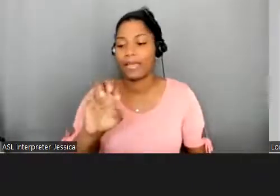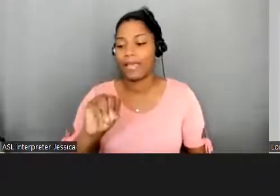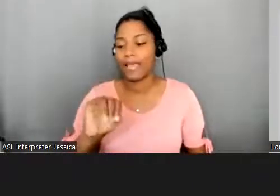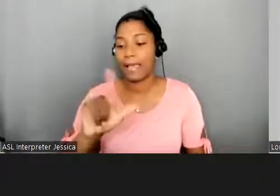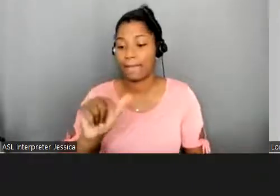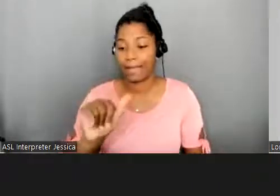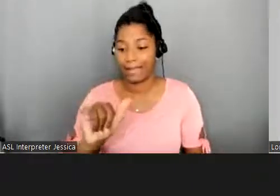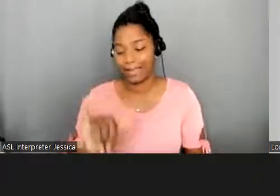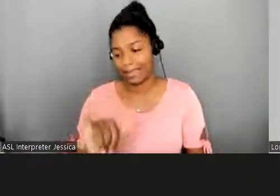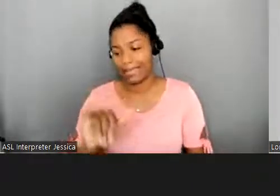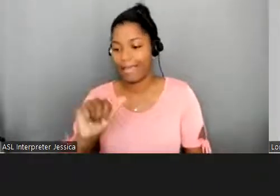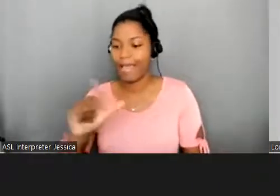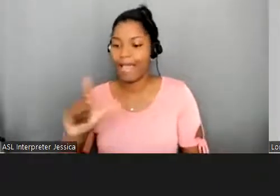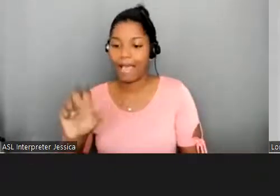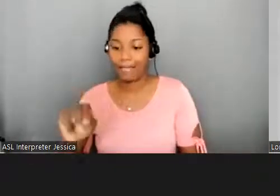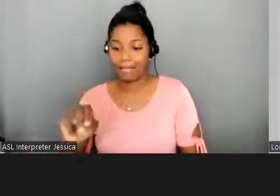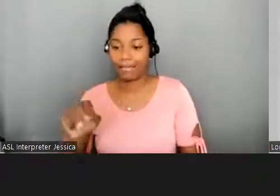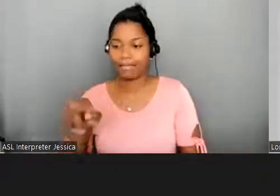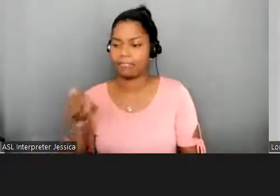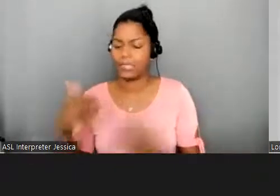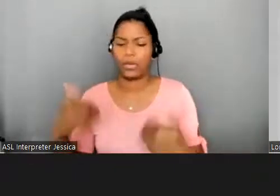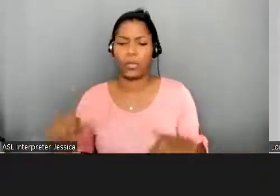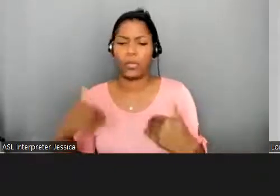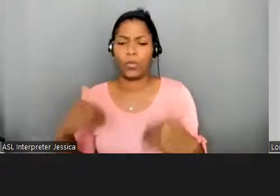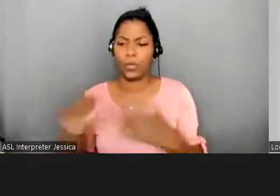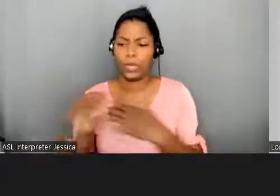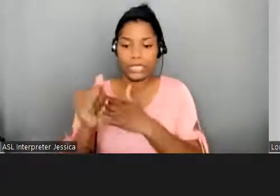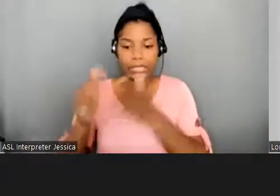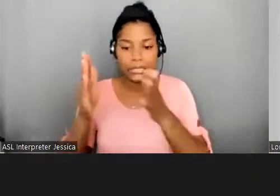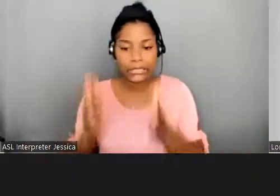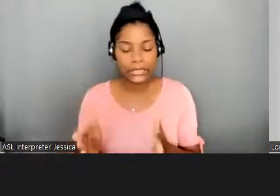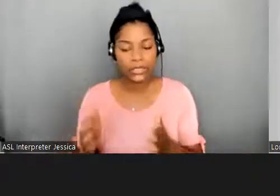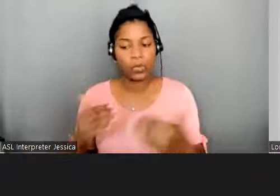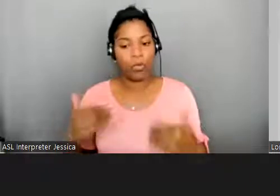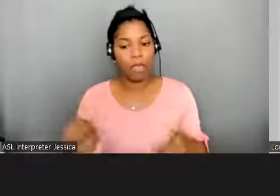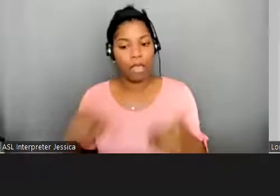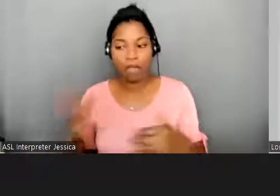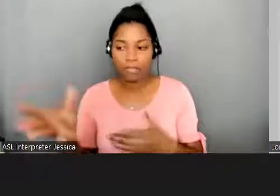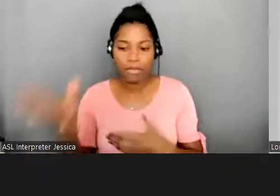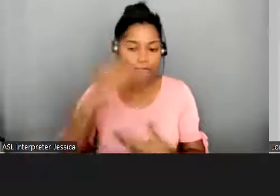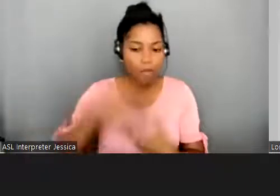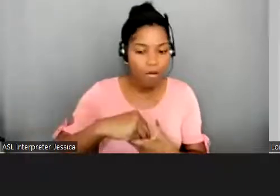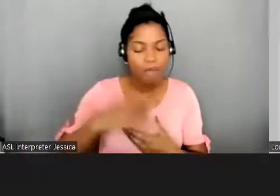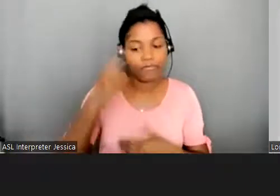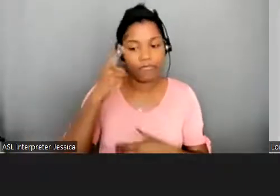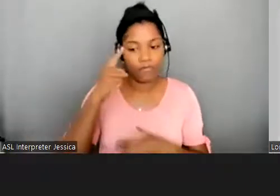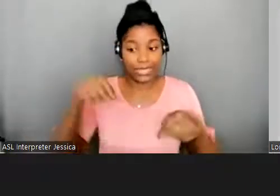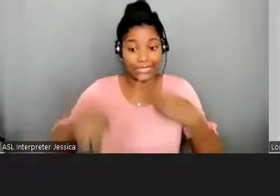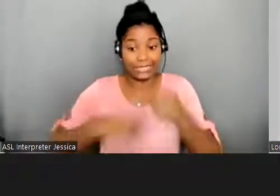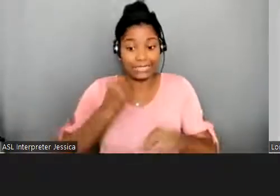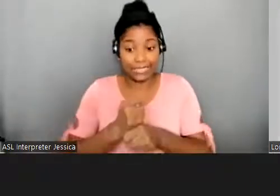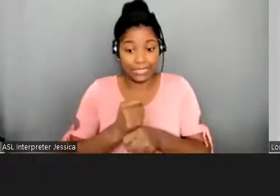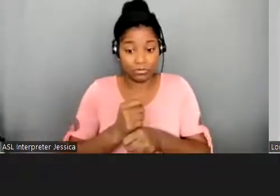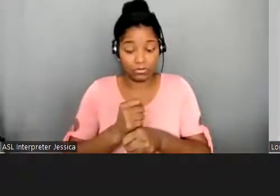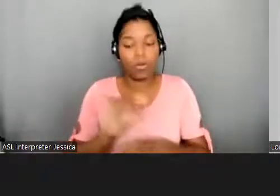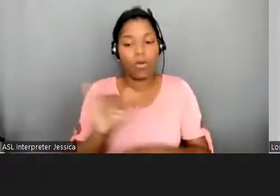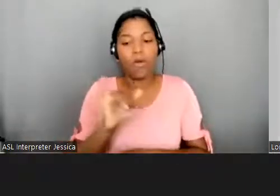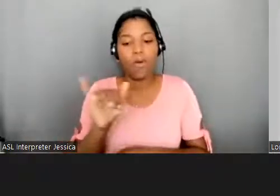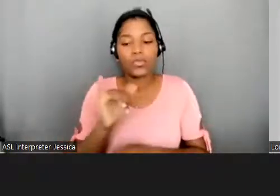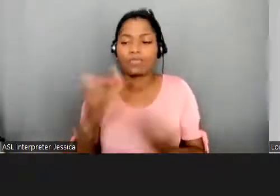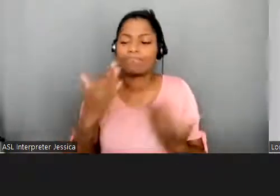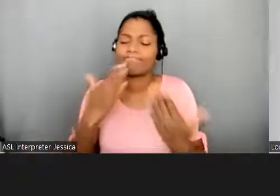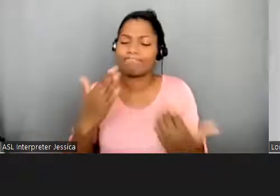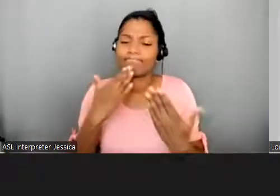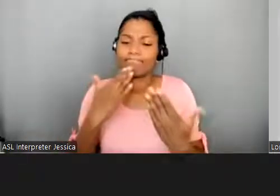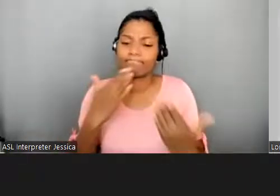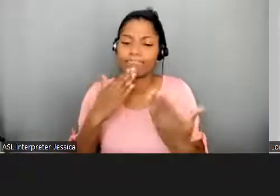Foundation, for their leadership of the Commit to Connect Coordinating Center for the inaugural year. And a special shout out and thanks